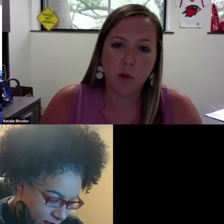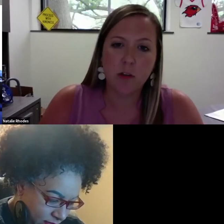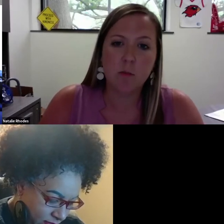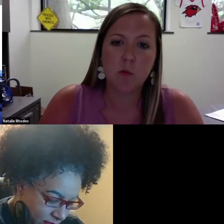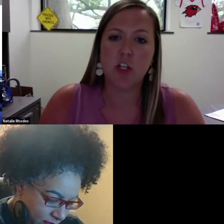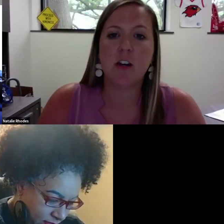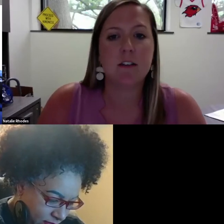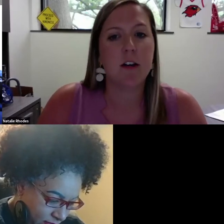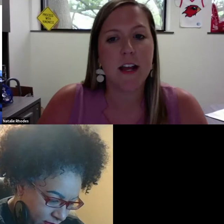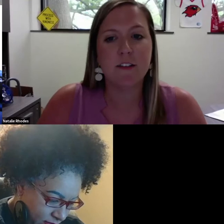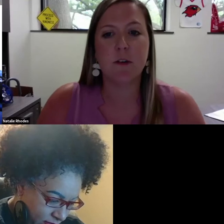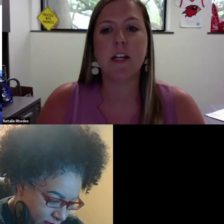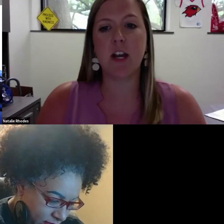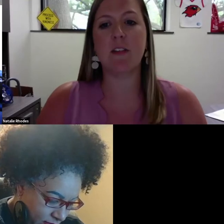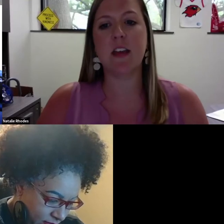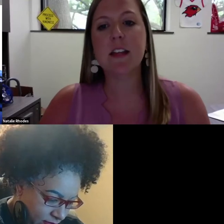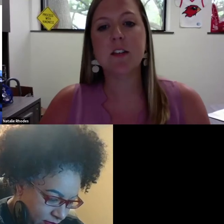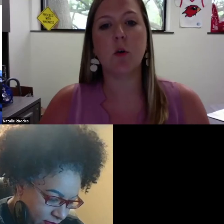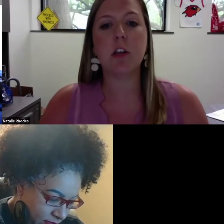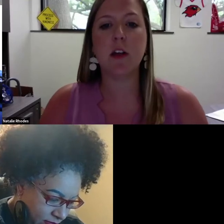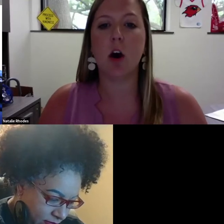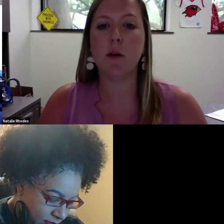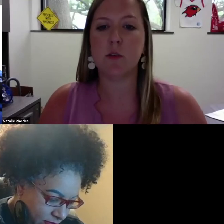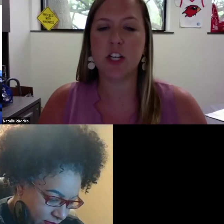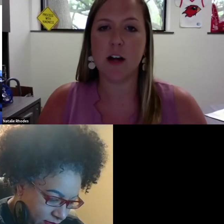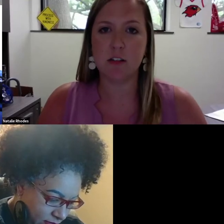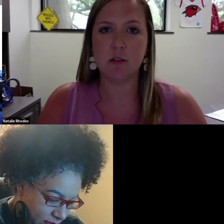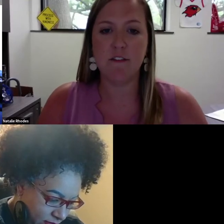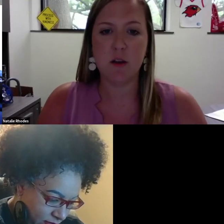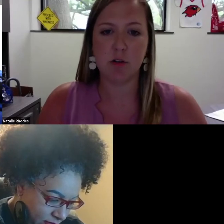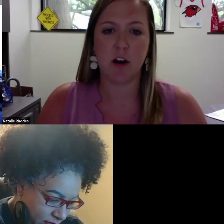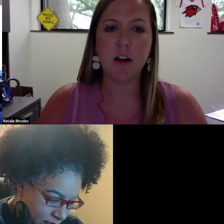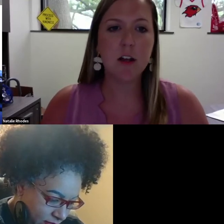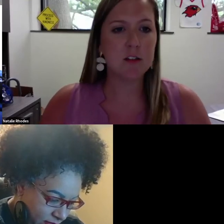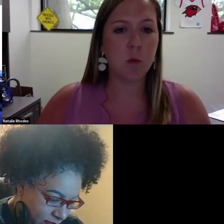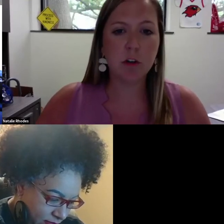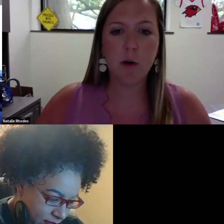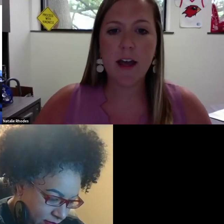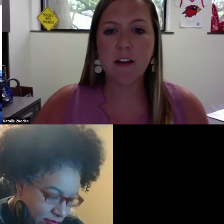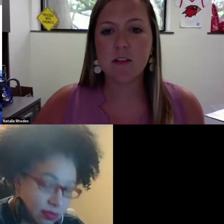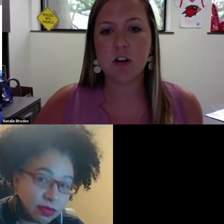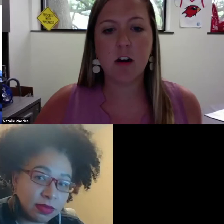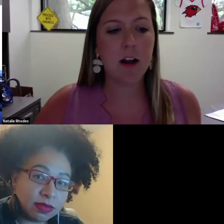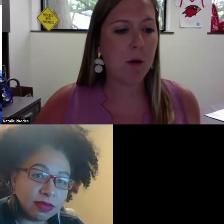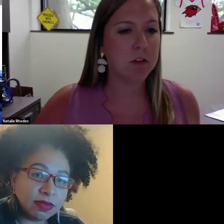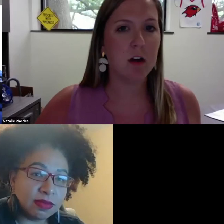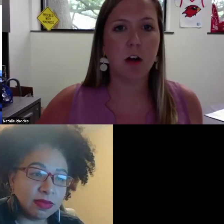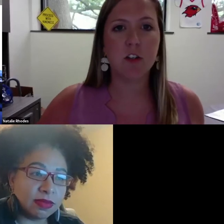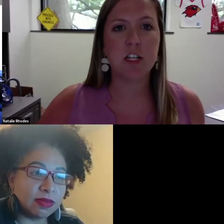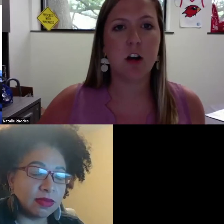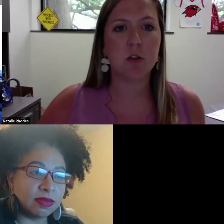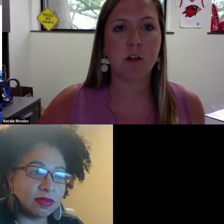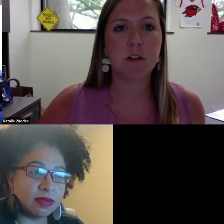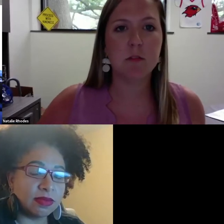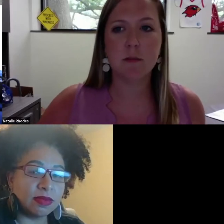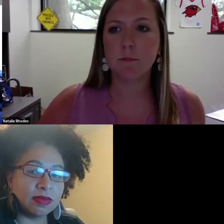Dr. Williams will share his contact information at the end, or you can always reach out to Stephanie Broussard. So we'll go ahead and get started. I will turn it over to